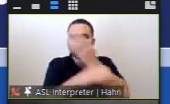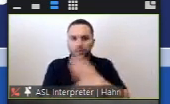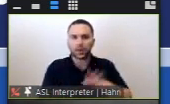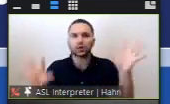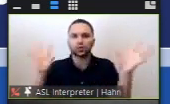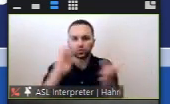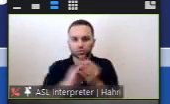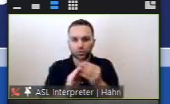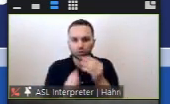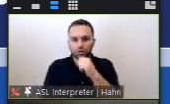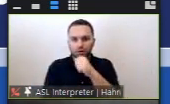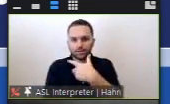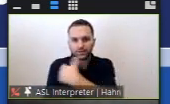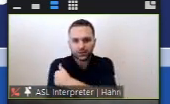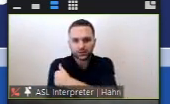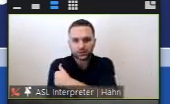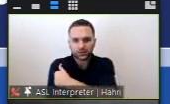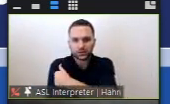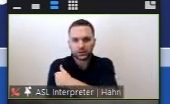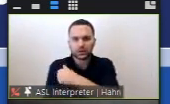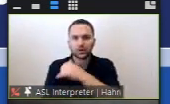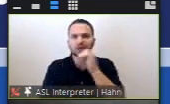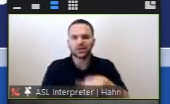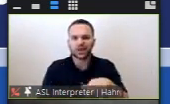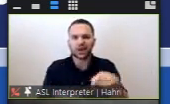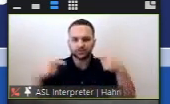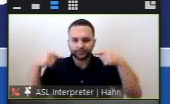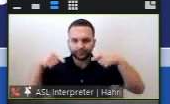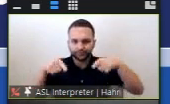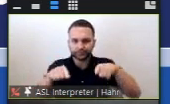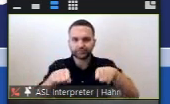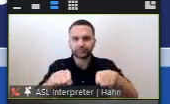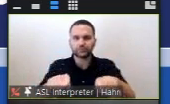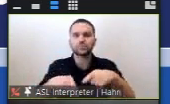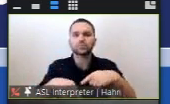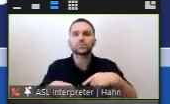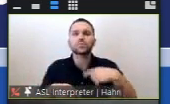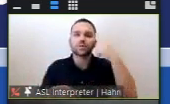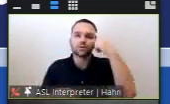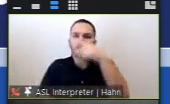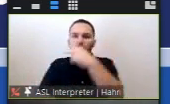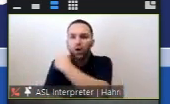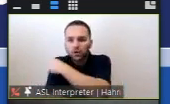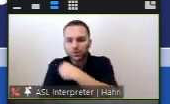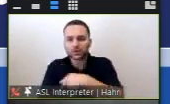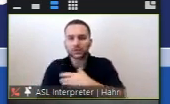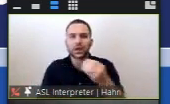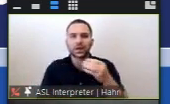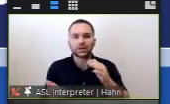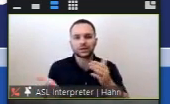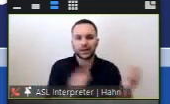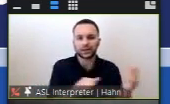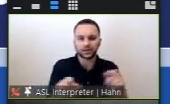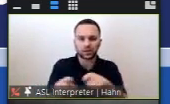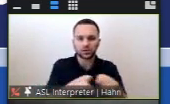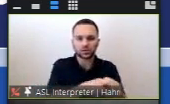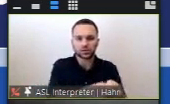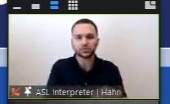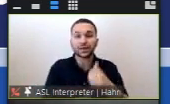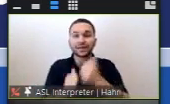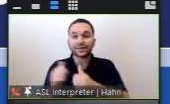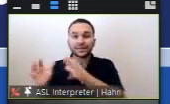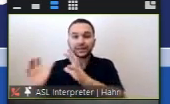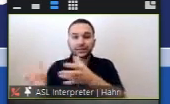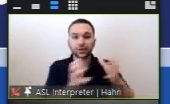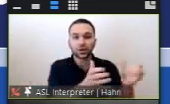with data that's similar for hospitalizations and then deaths as well. You'll also see that in each of these boxes, you'll see that the overall